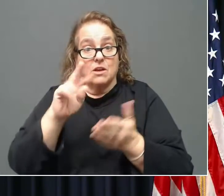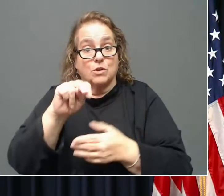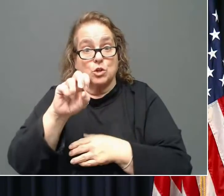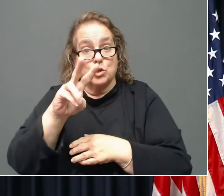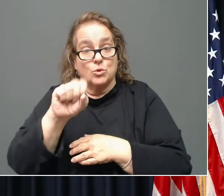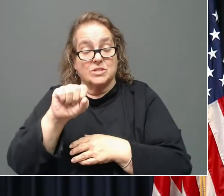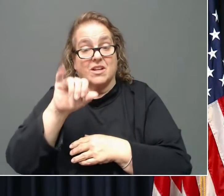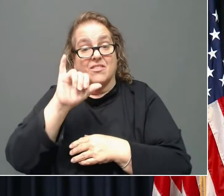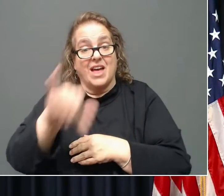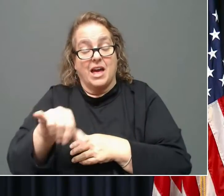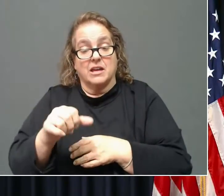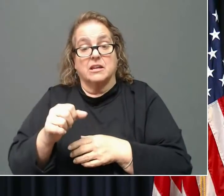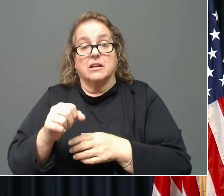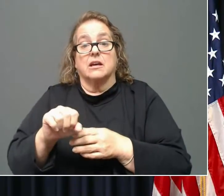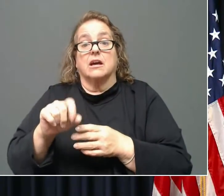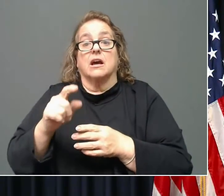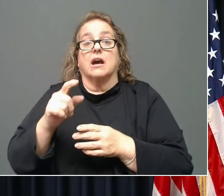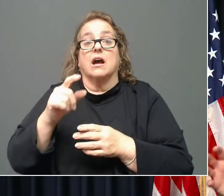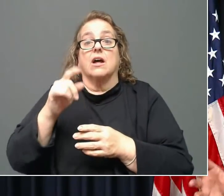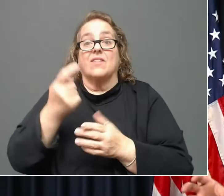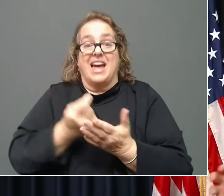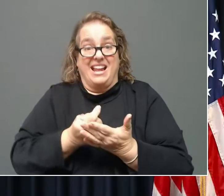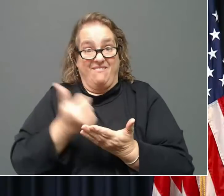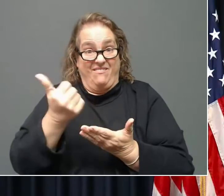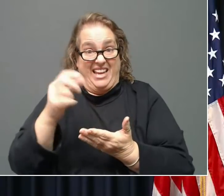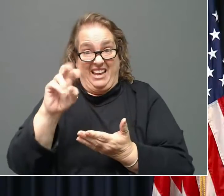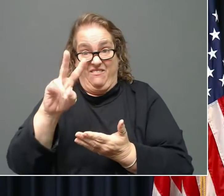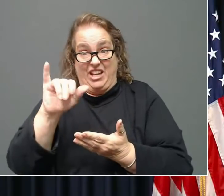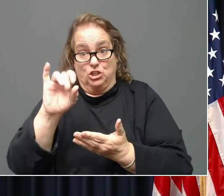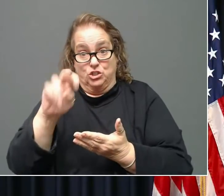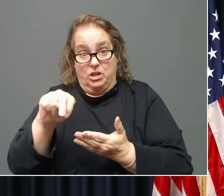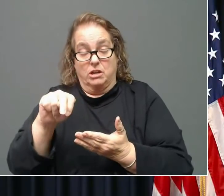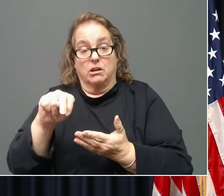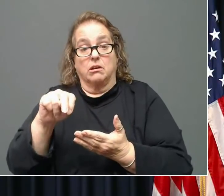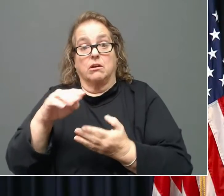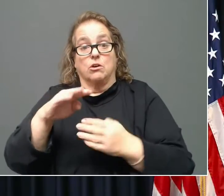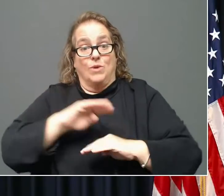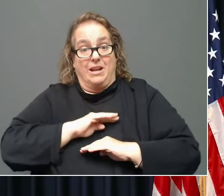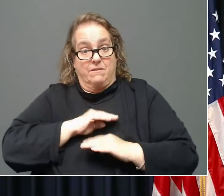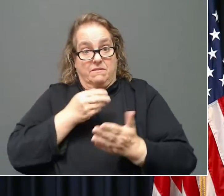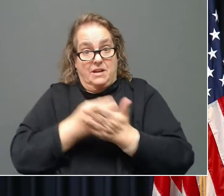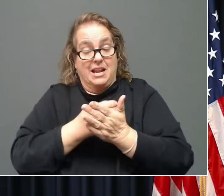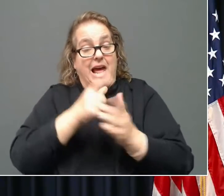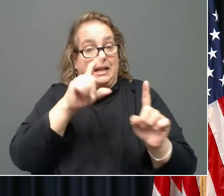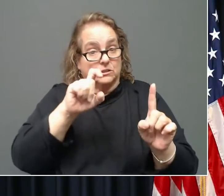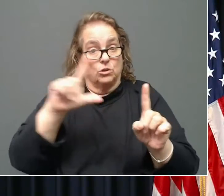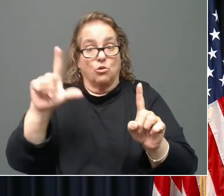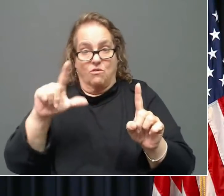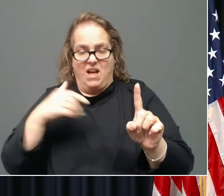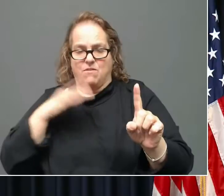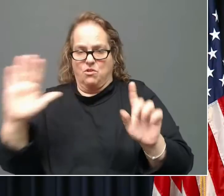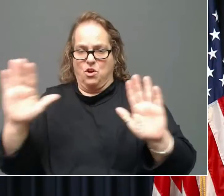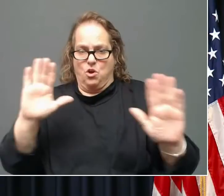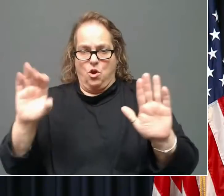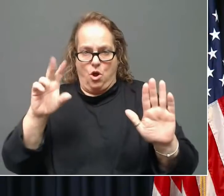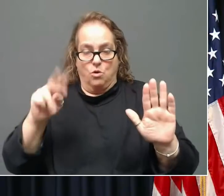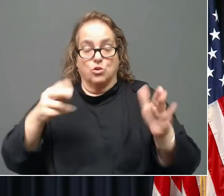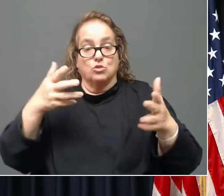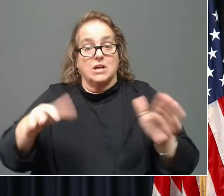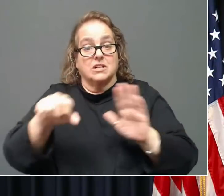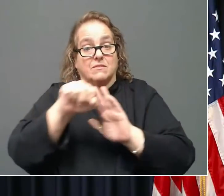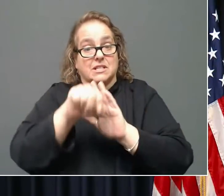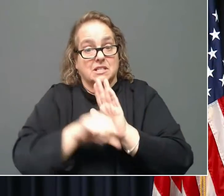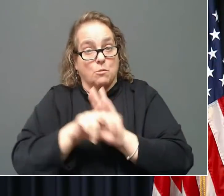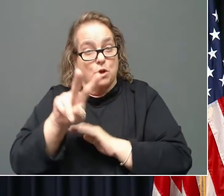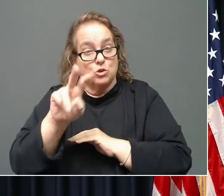Relief Fund that we have. Remember, Lexington and Louisville have their own. The rest of the state, it's about $220 million.